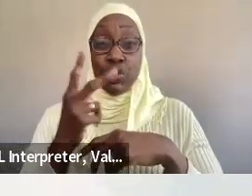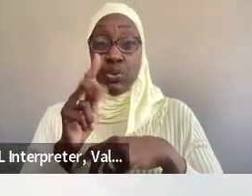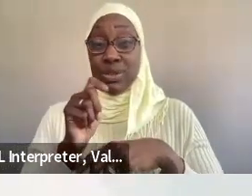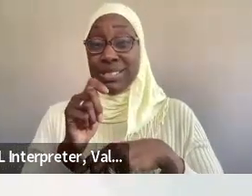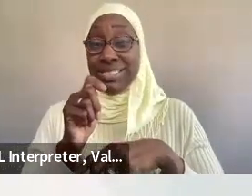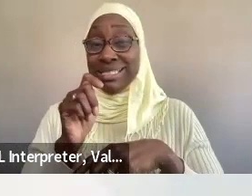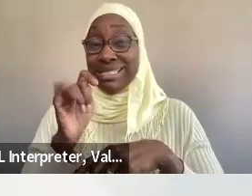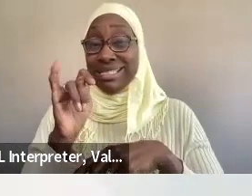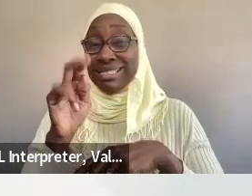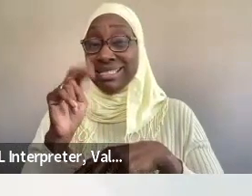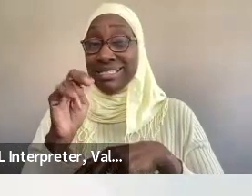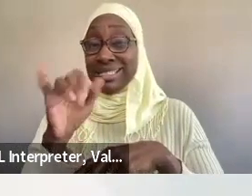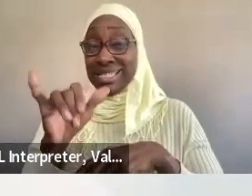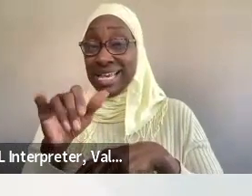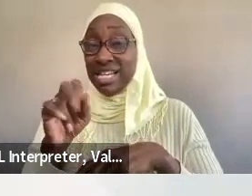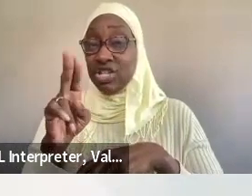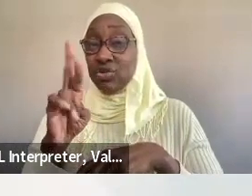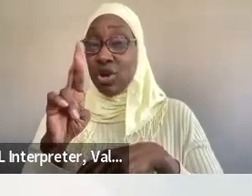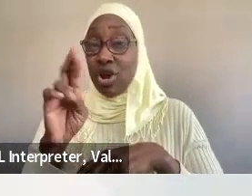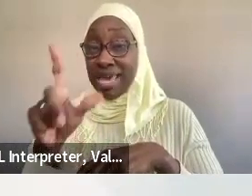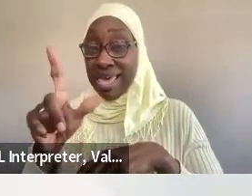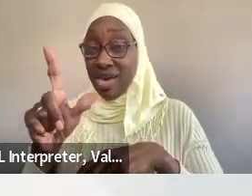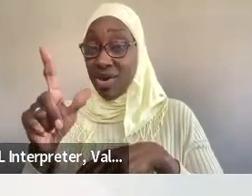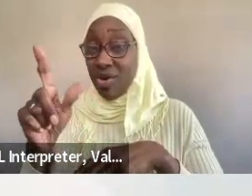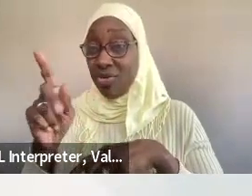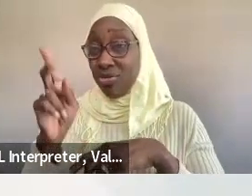tinyurl.com/DJAF site and